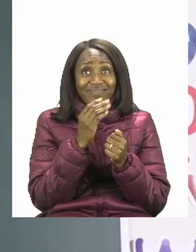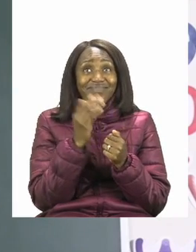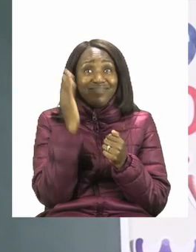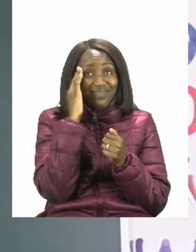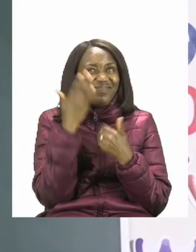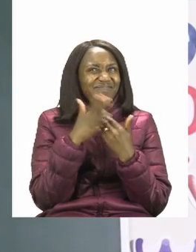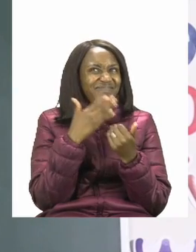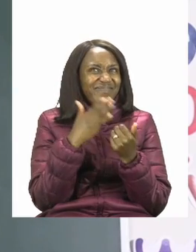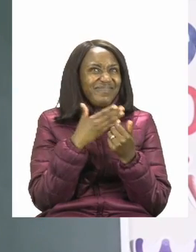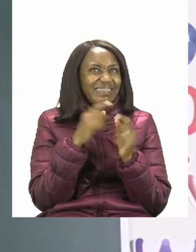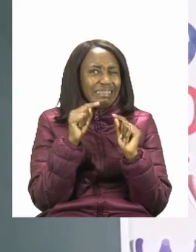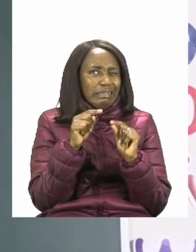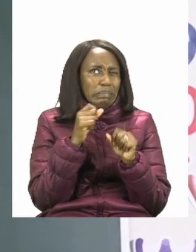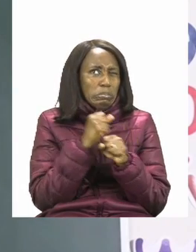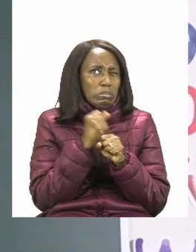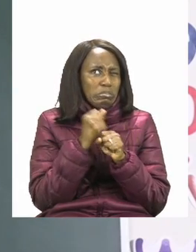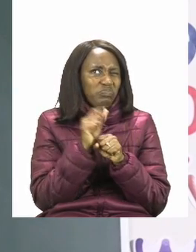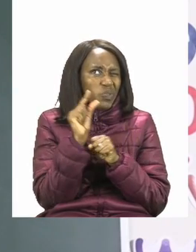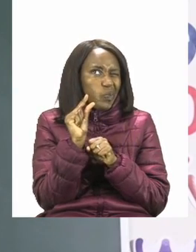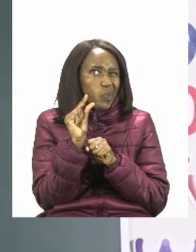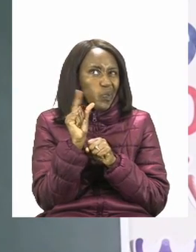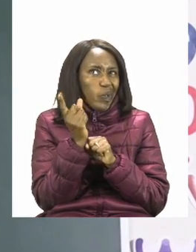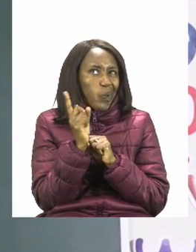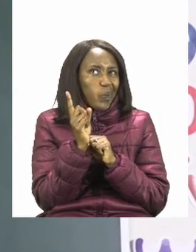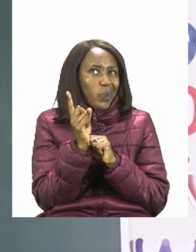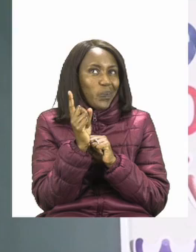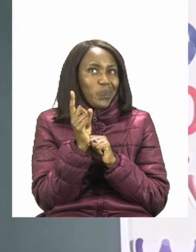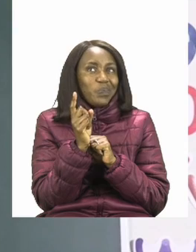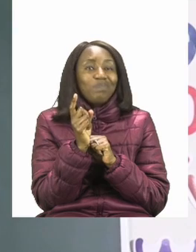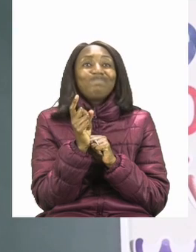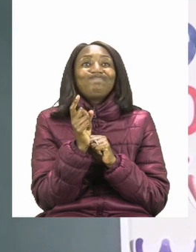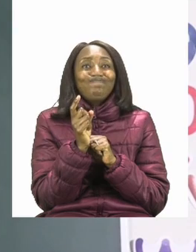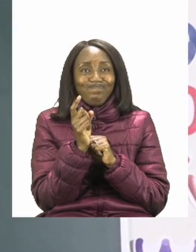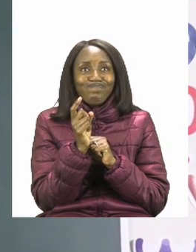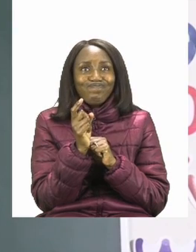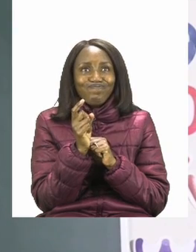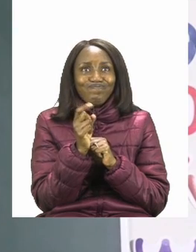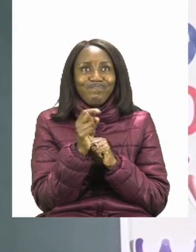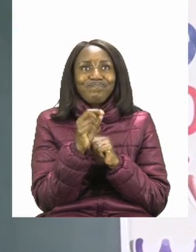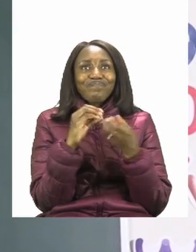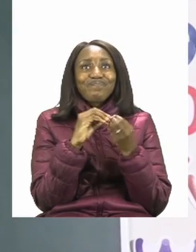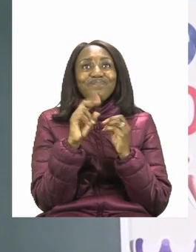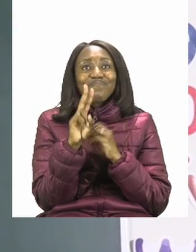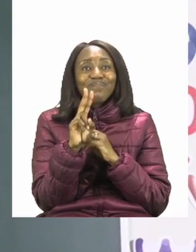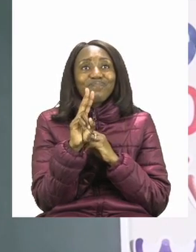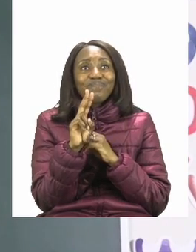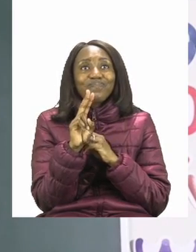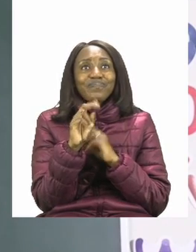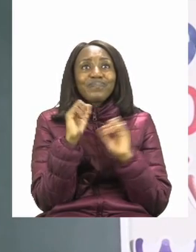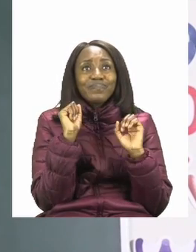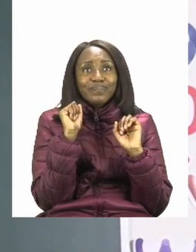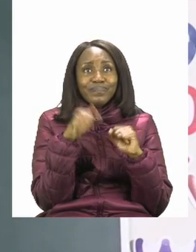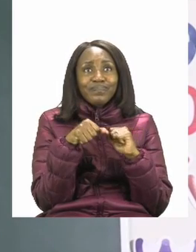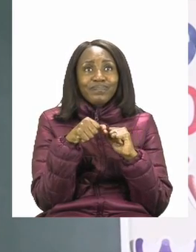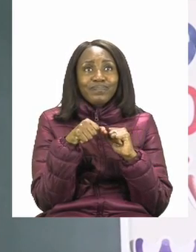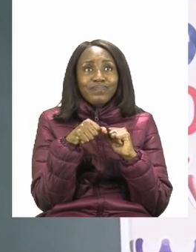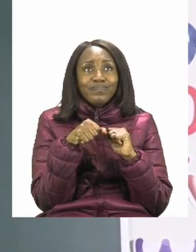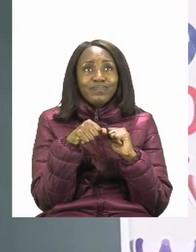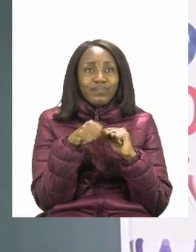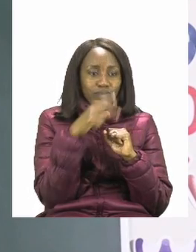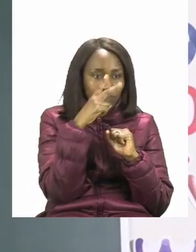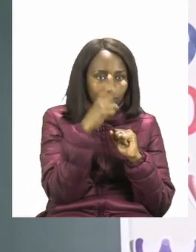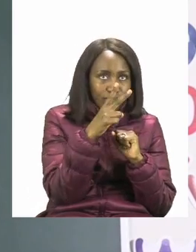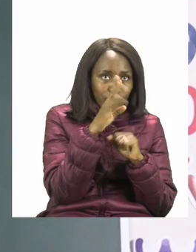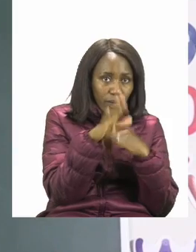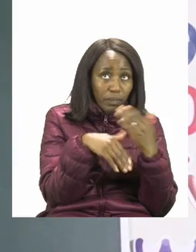What might be a little bit difficult is now the next one, number two. You're going to look at the